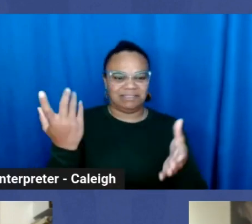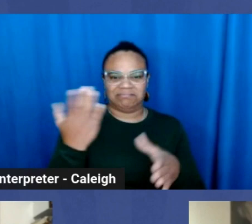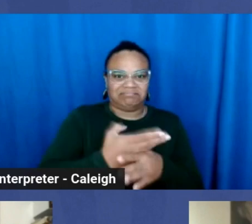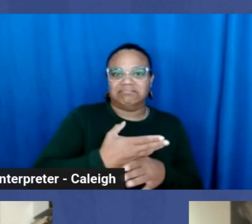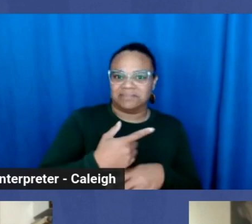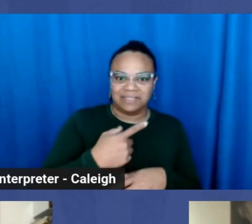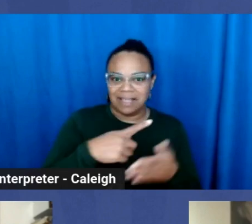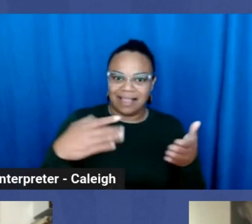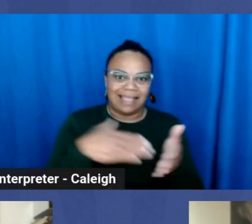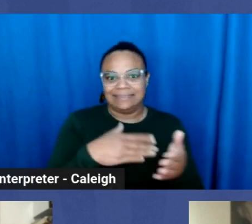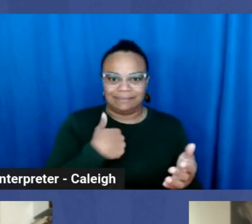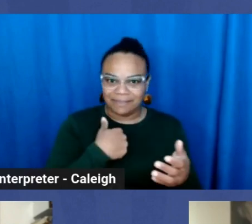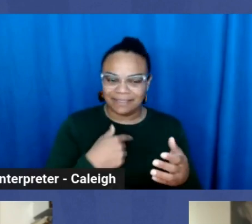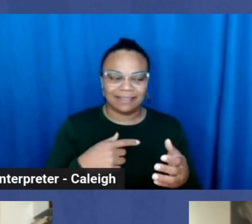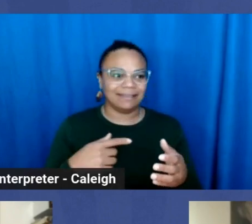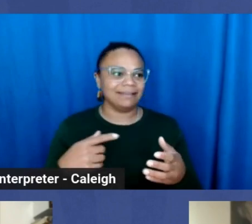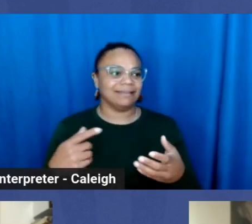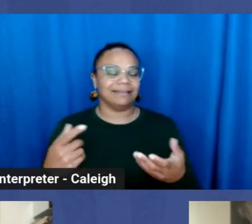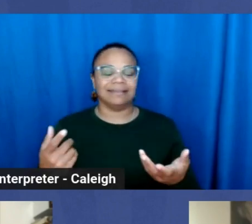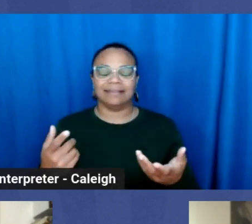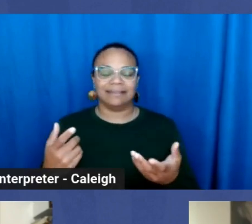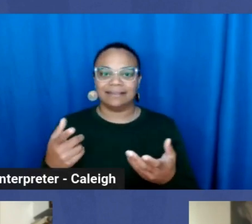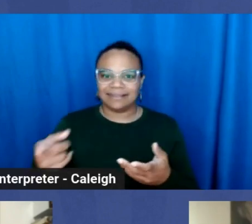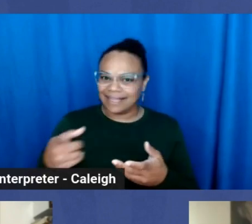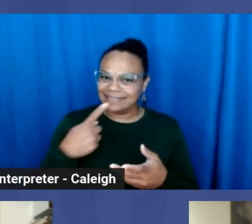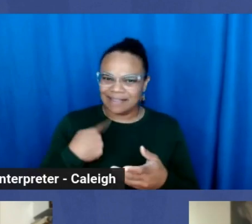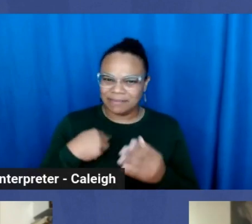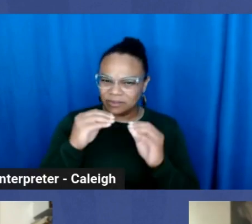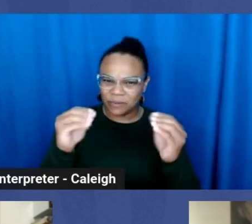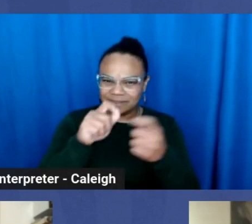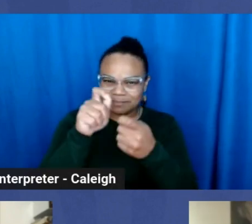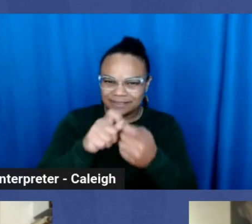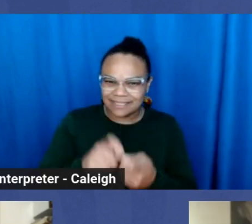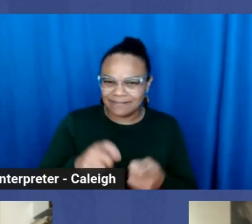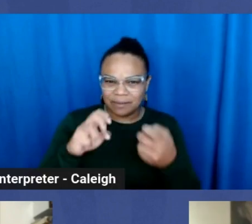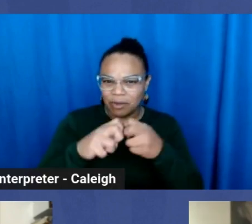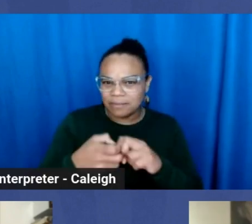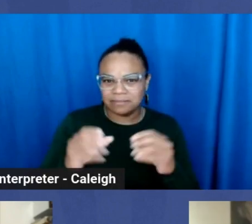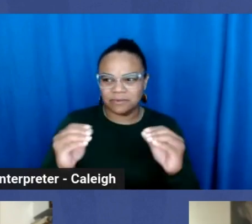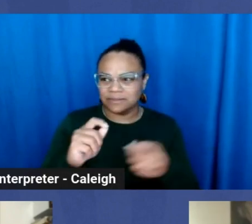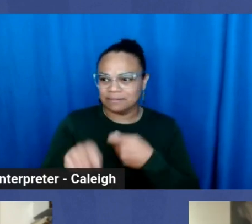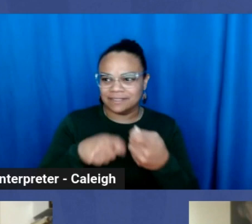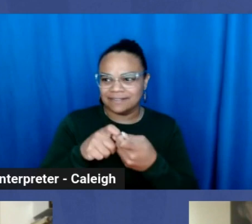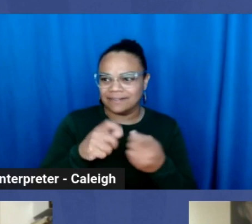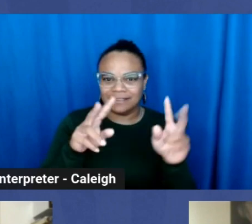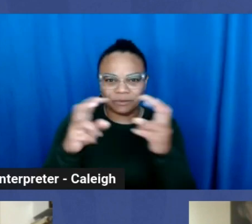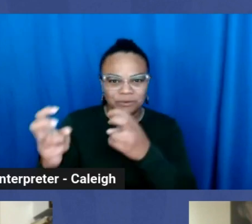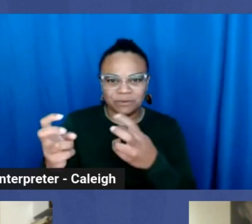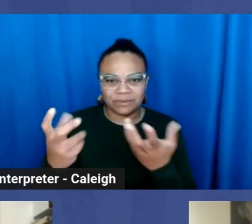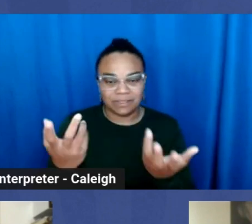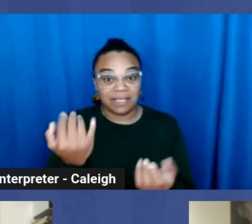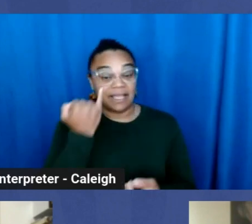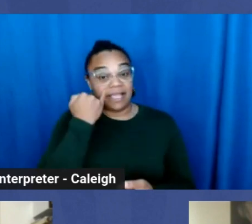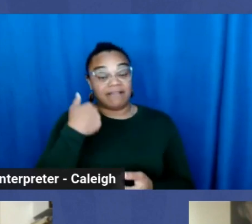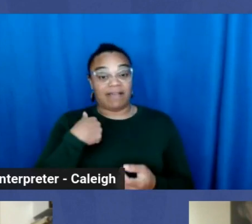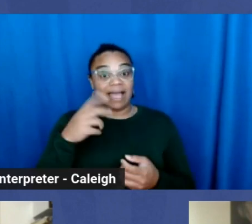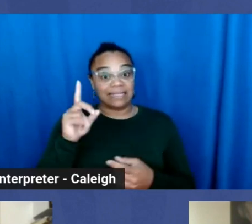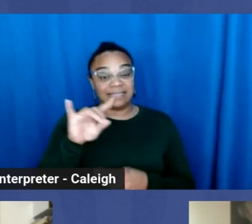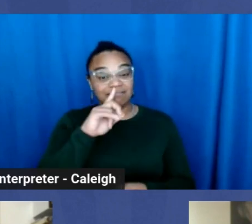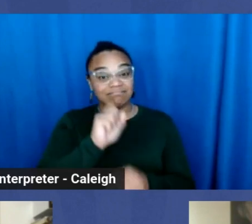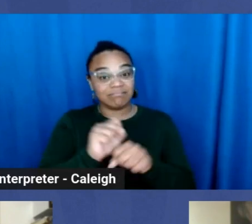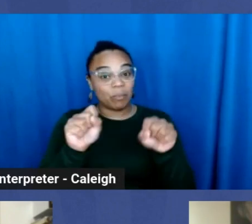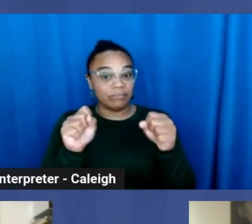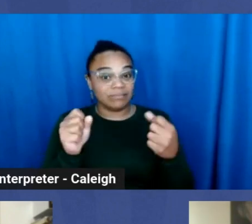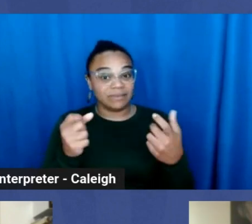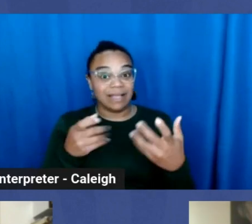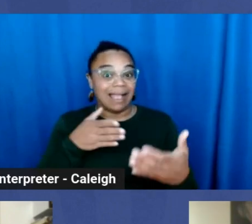since, again, no specifics were provided so that if I had broken a rule, I could amend, my